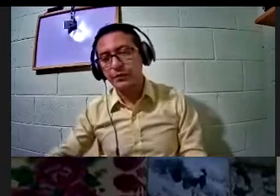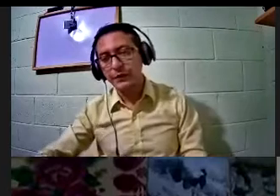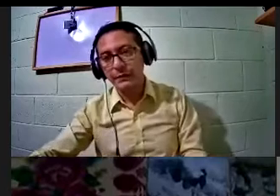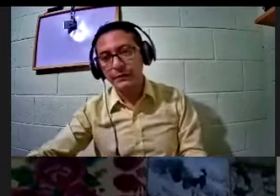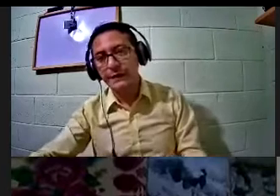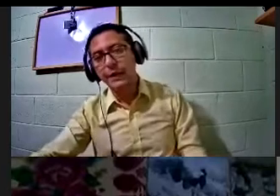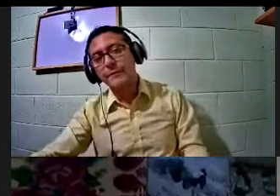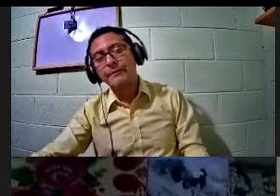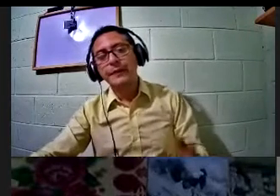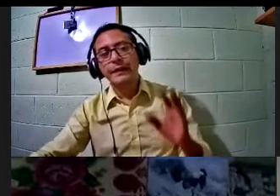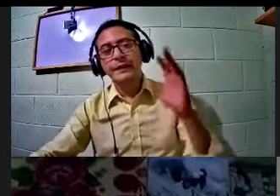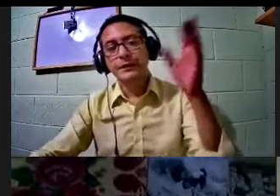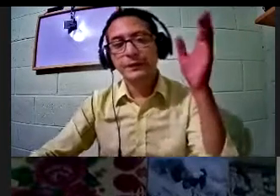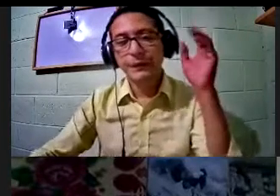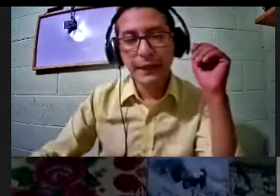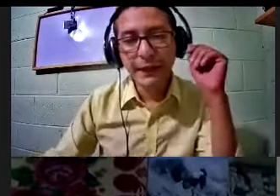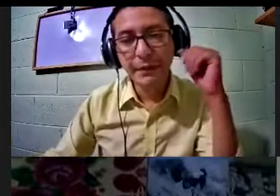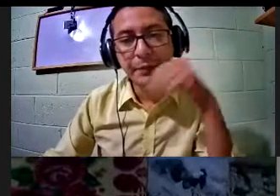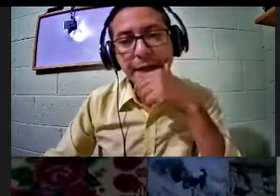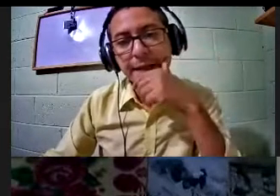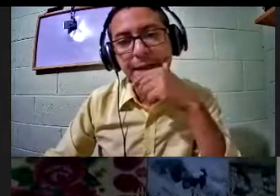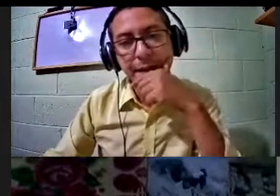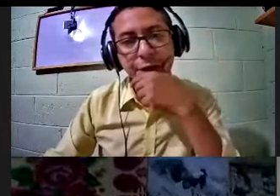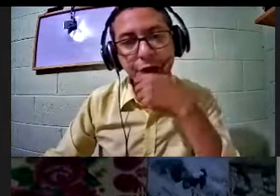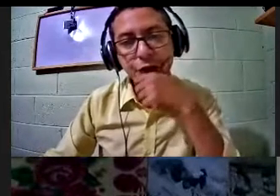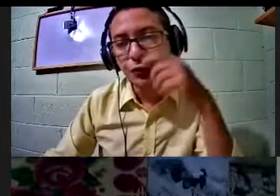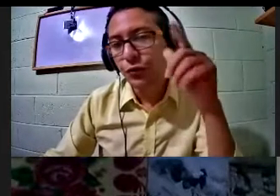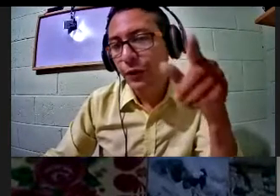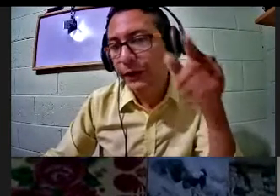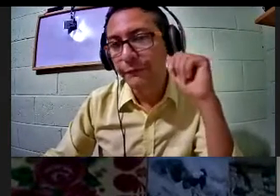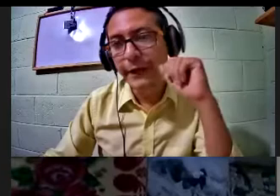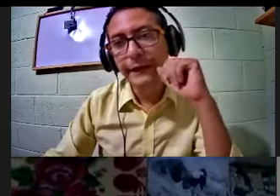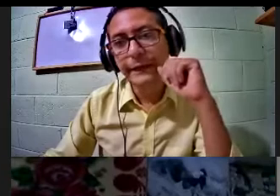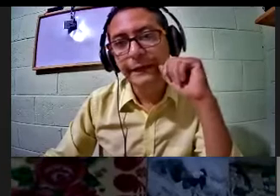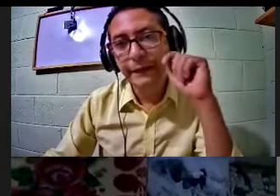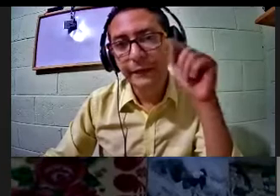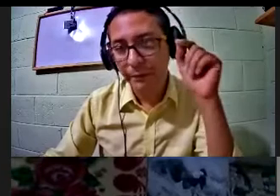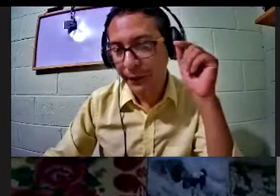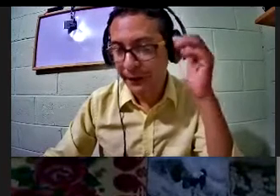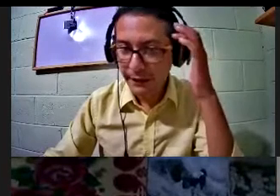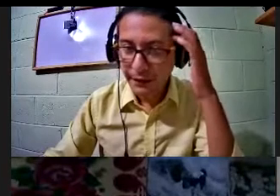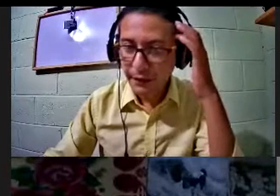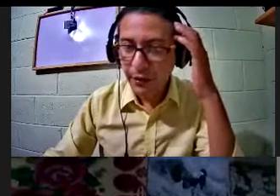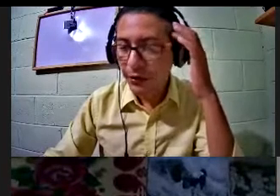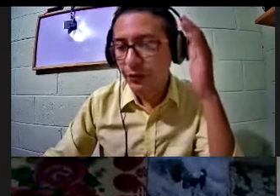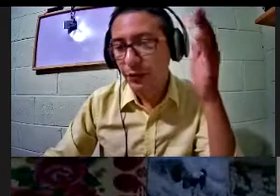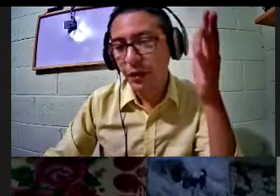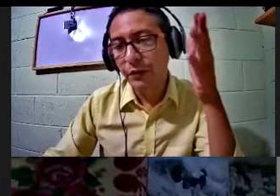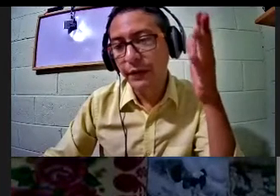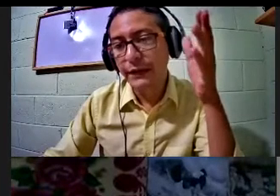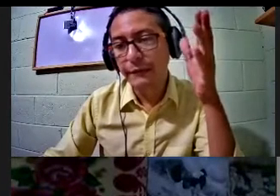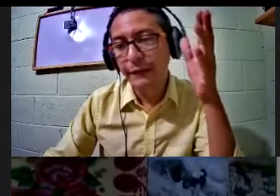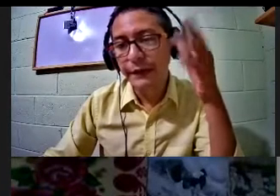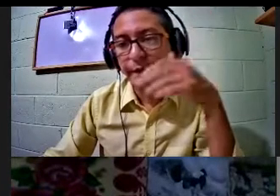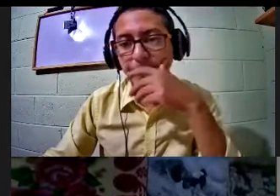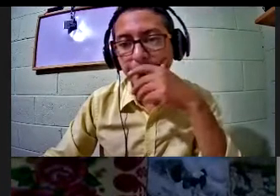among yourselves. Now, let me please introduce you to a different topic. We are going to work with